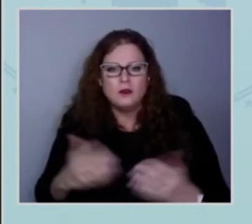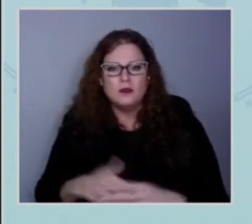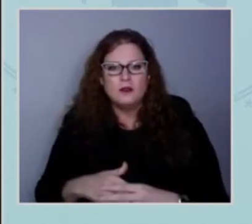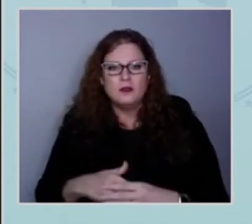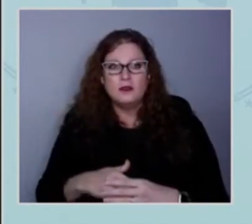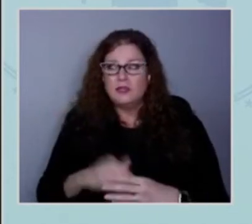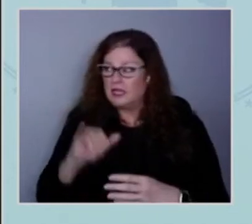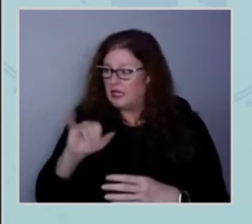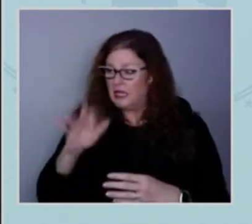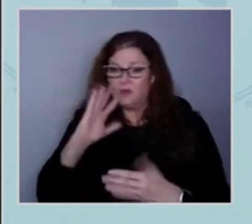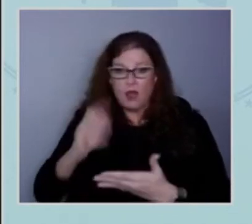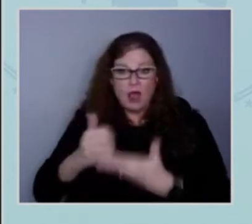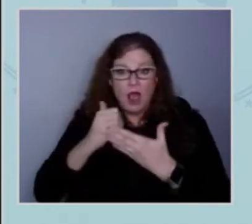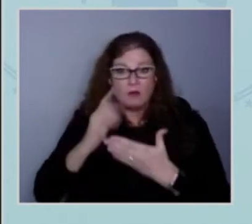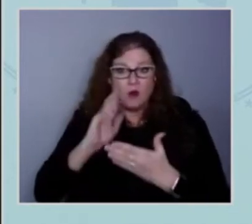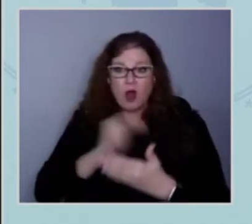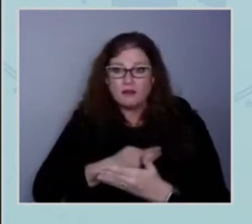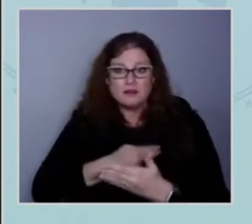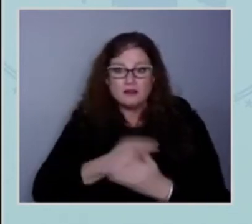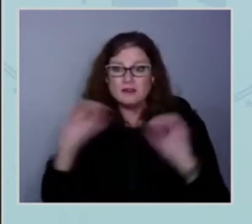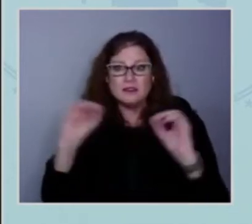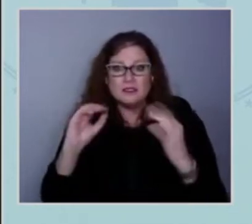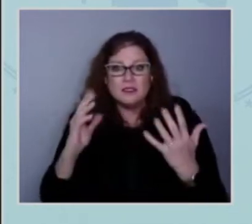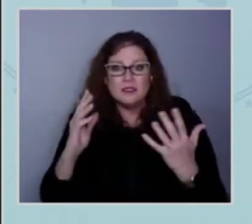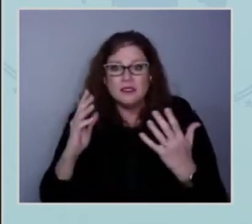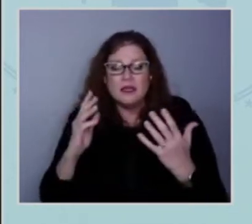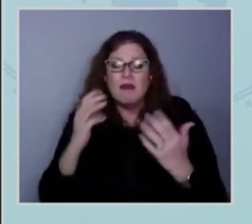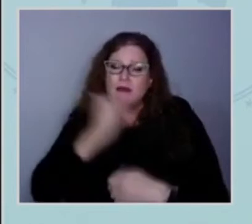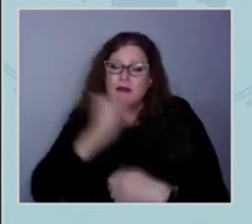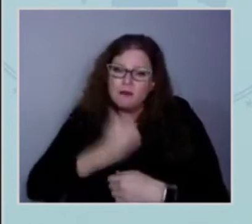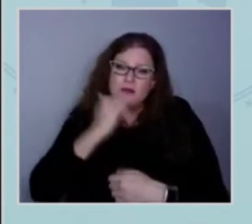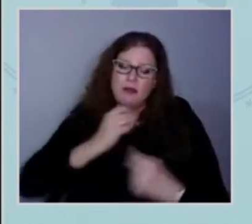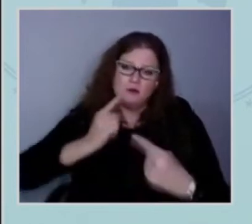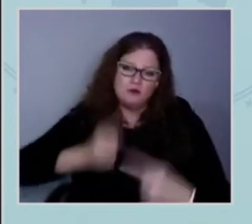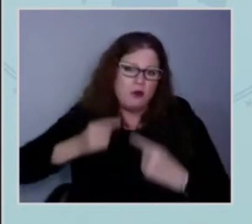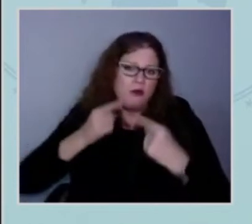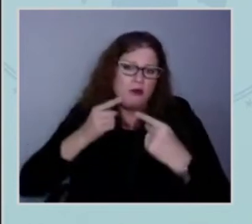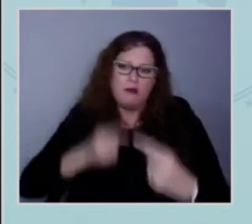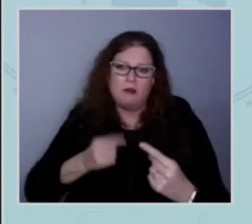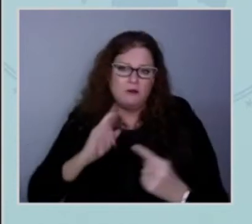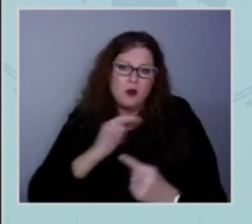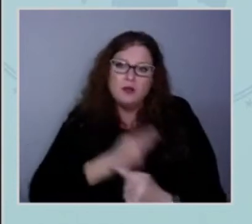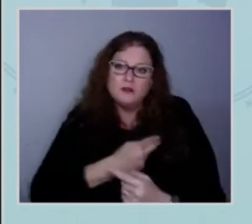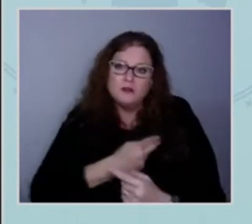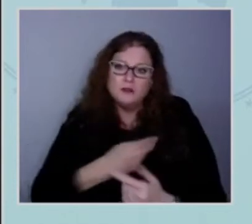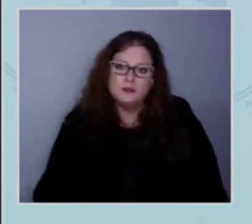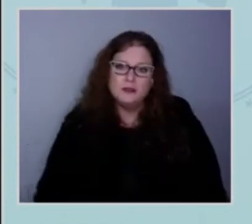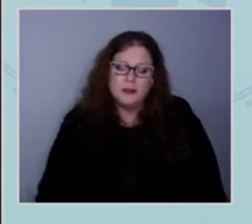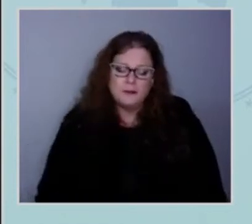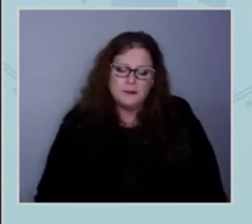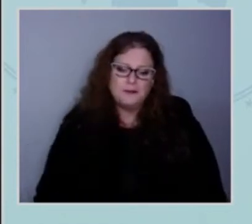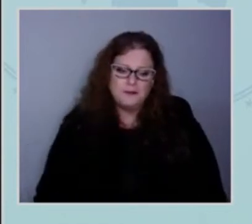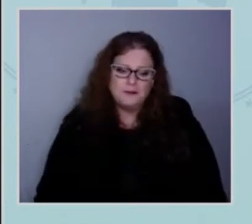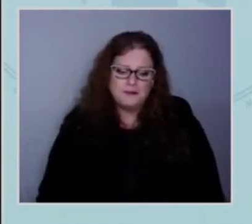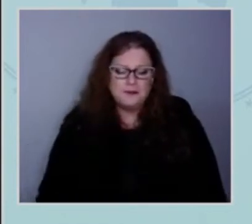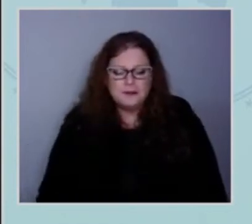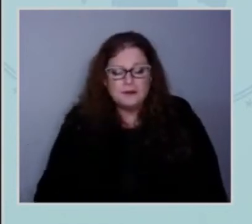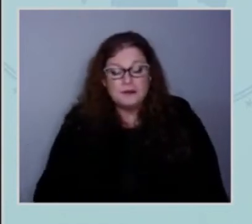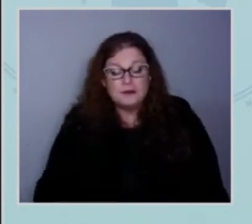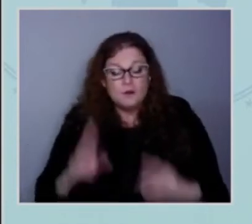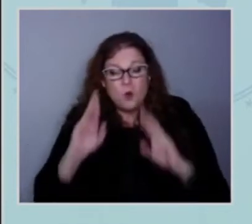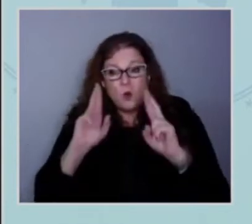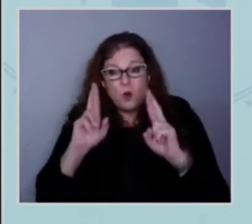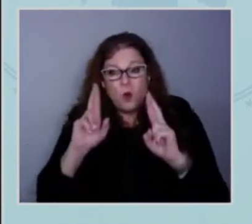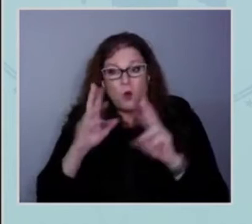know what tomorrow is going to bring, where there's any help going to come from. And it's just an everyday struggle